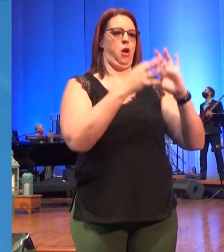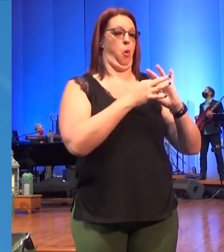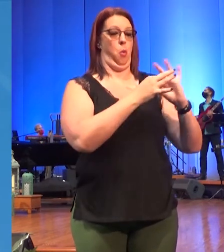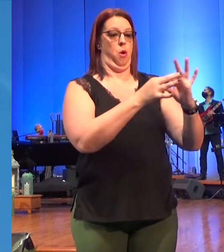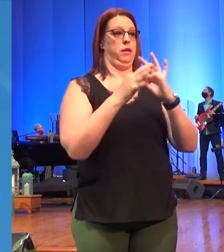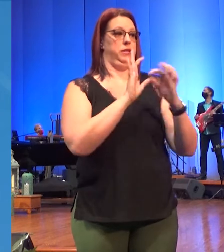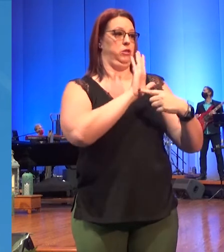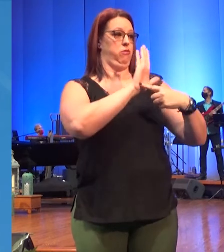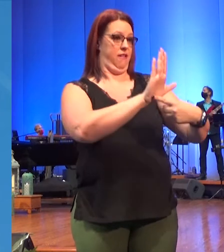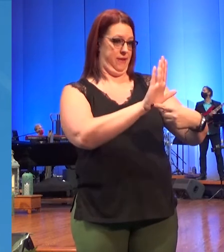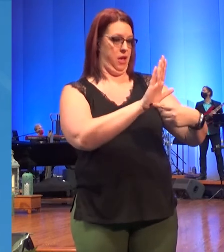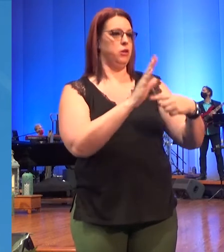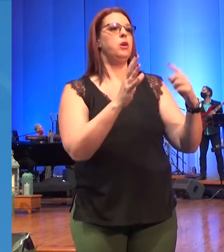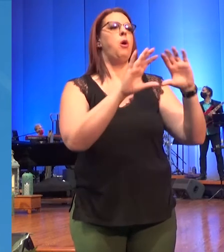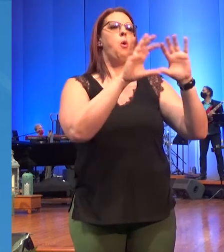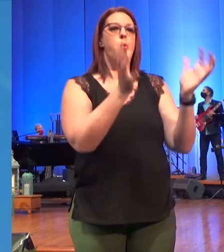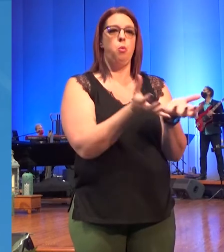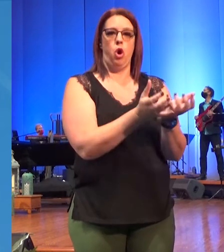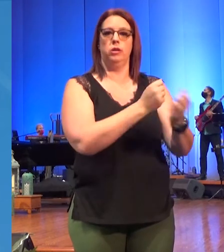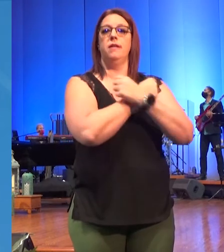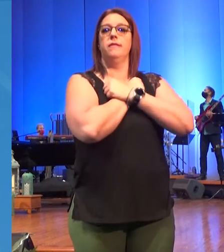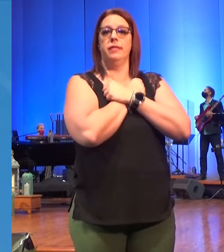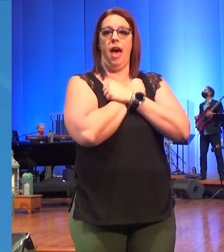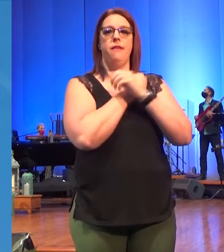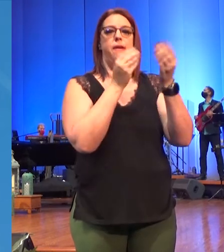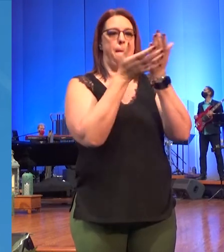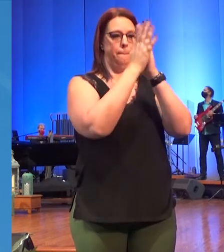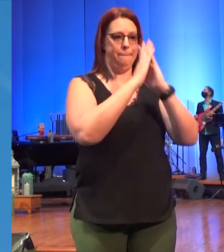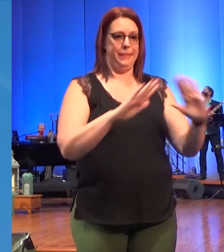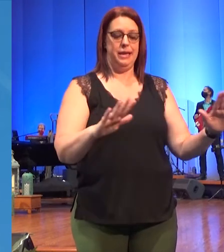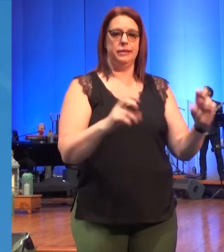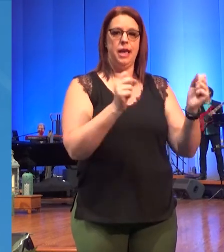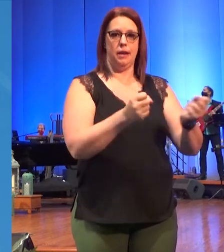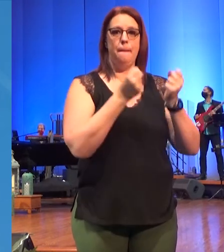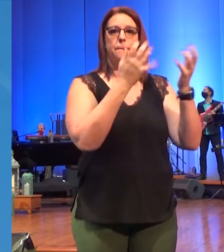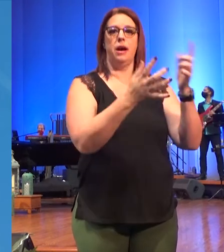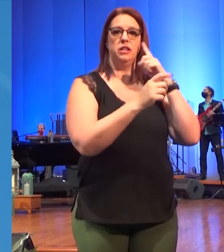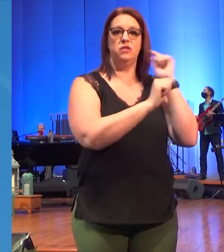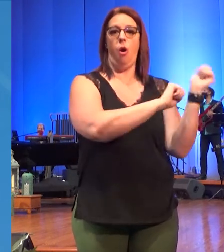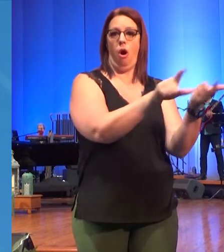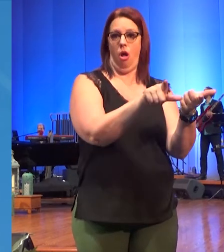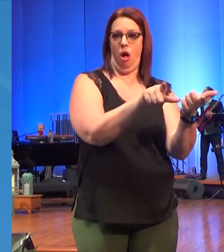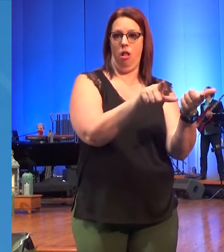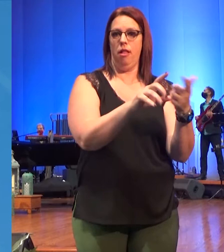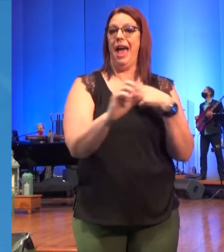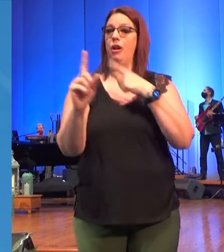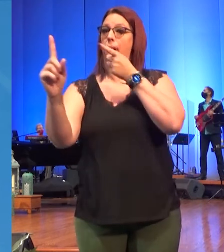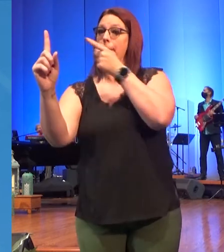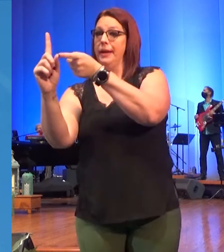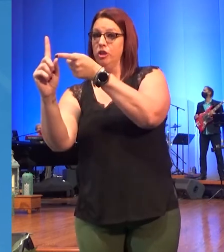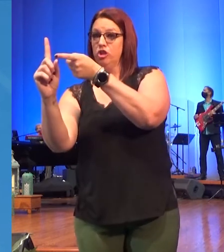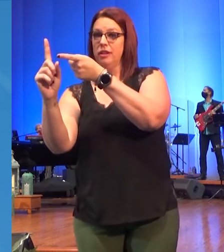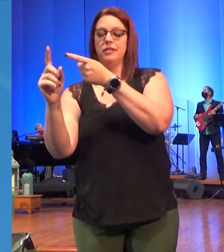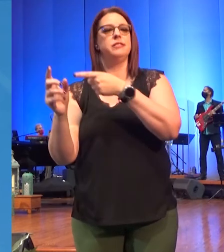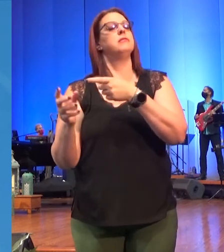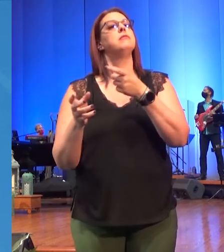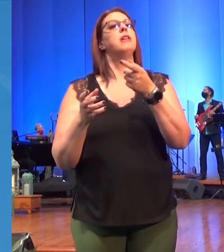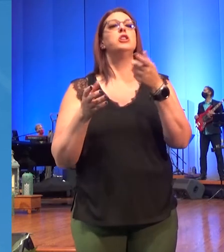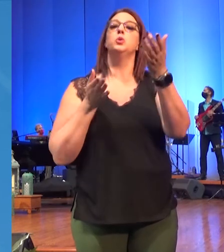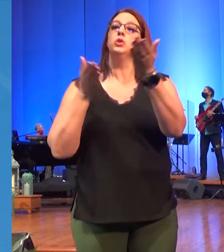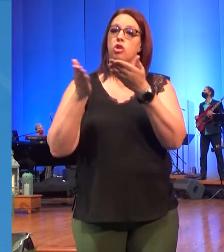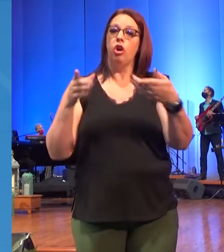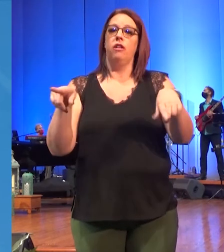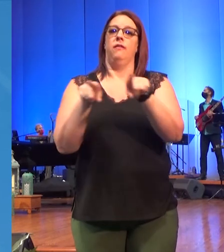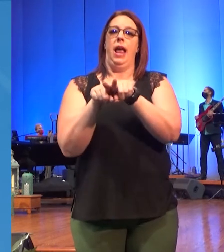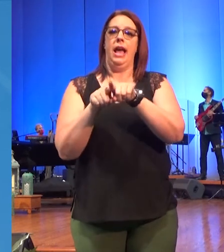Oneness revealed. A world of love, peace, and abundance for all. And our mission, to serve as